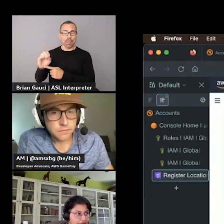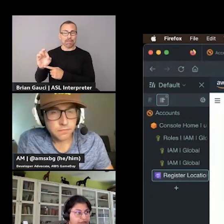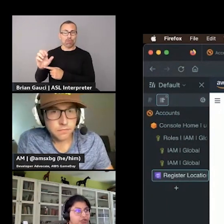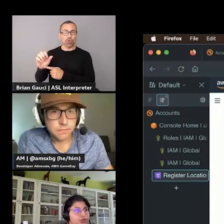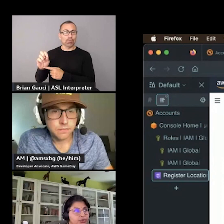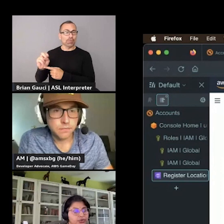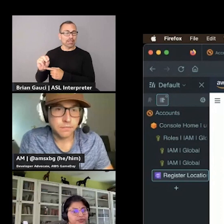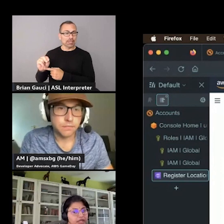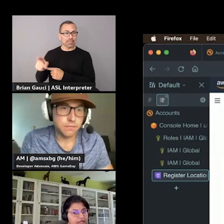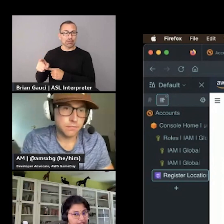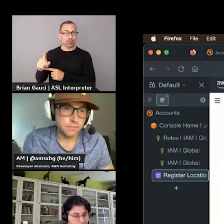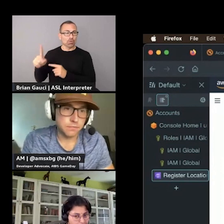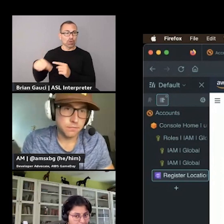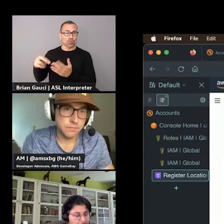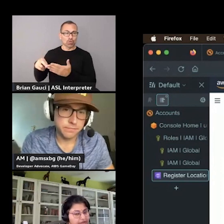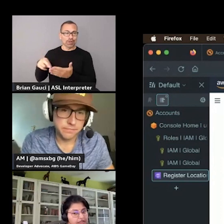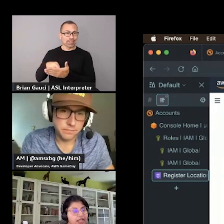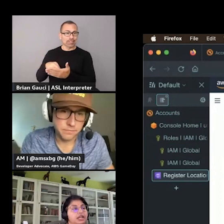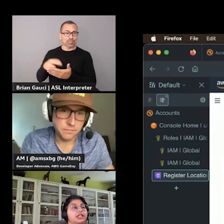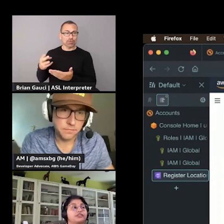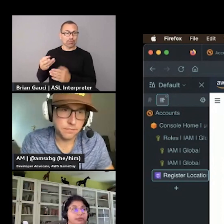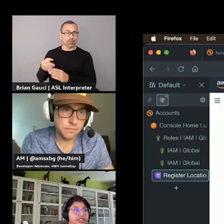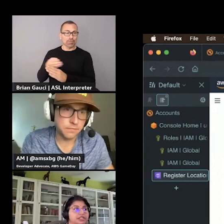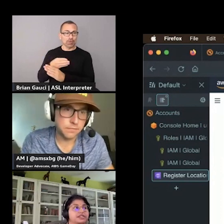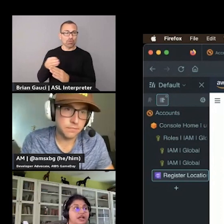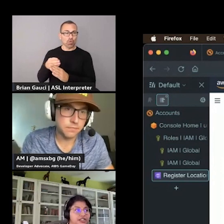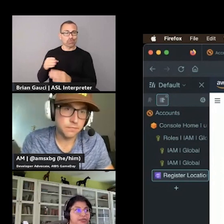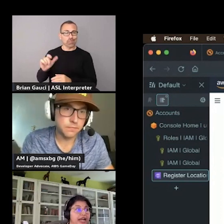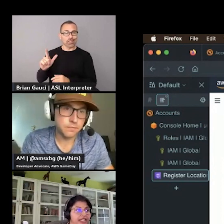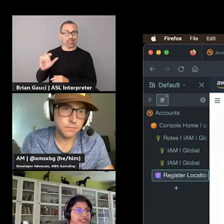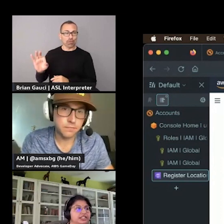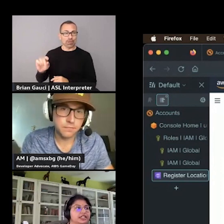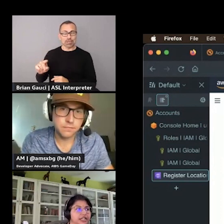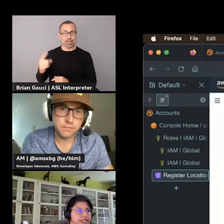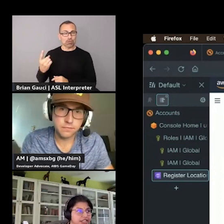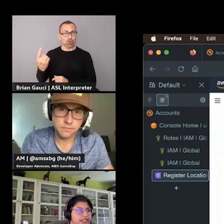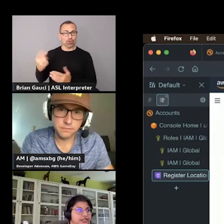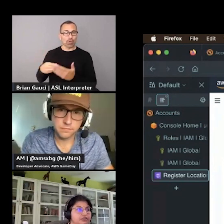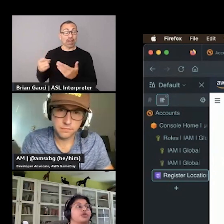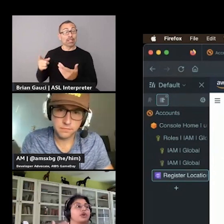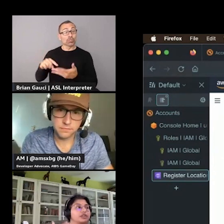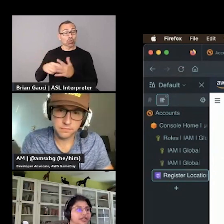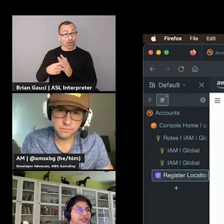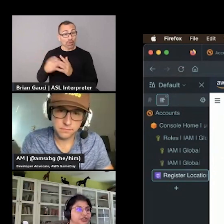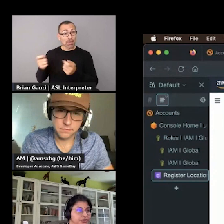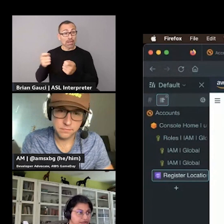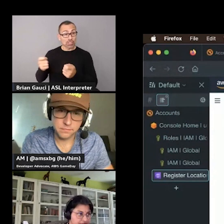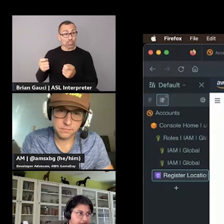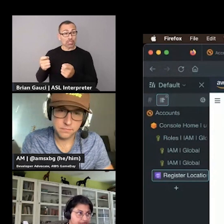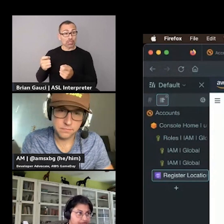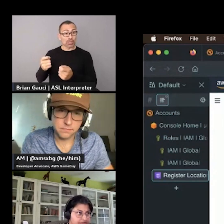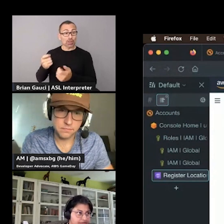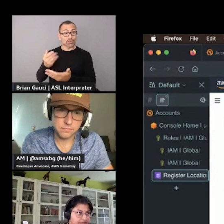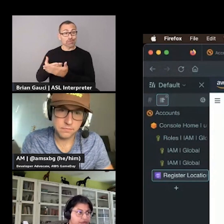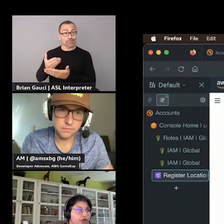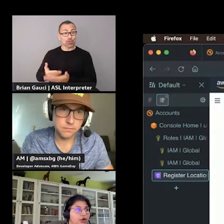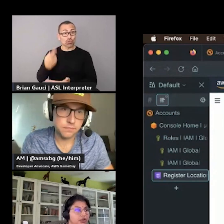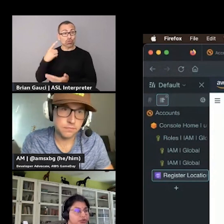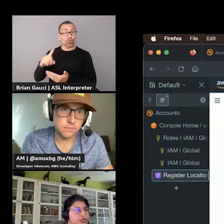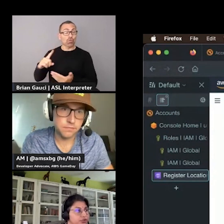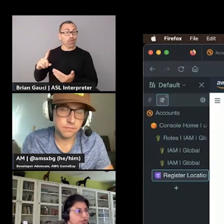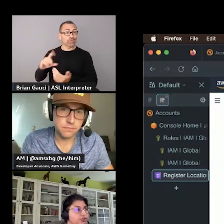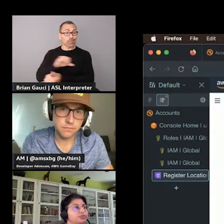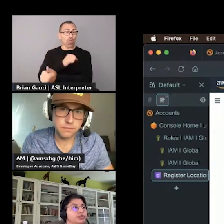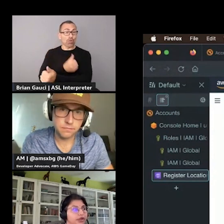or prefix to lake formation starts managing the credentials for authorized users, for